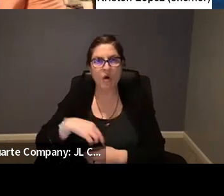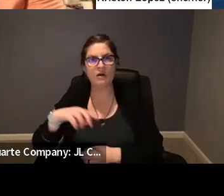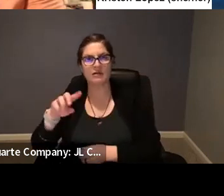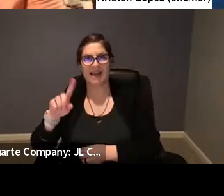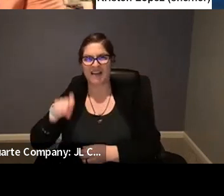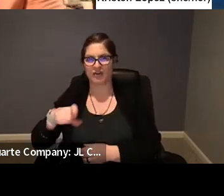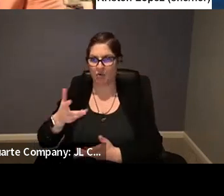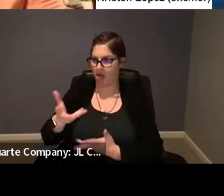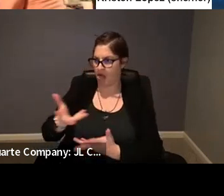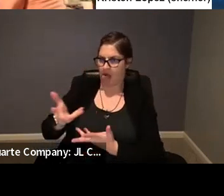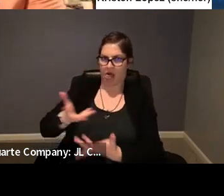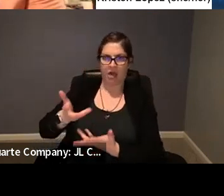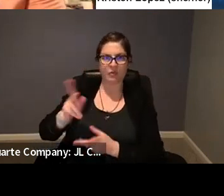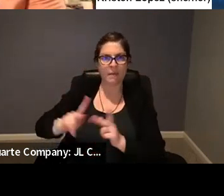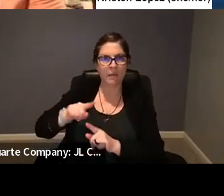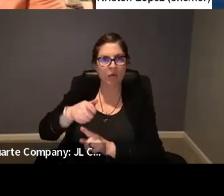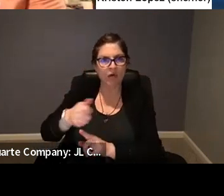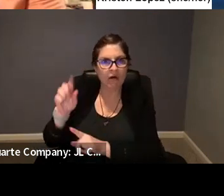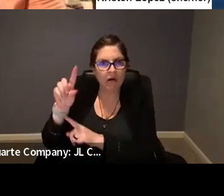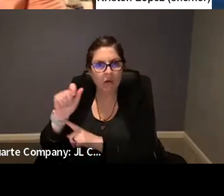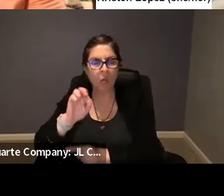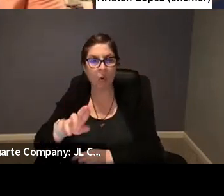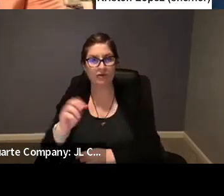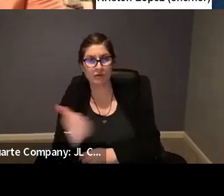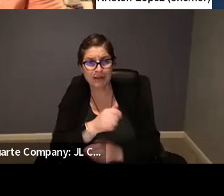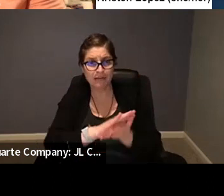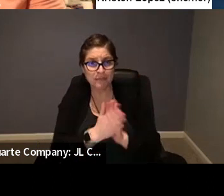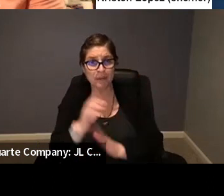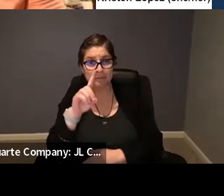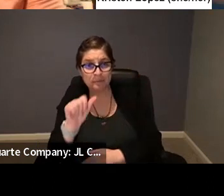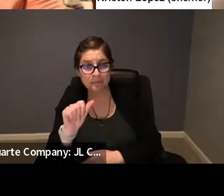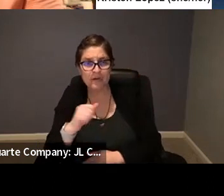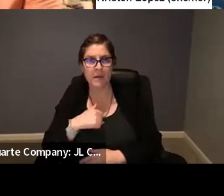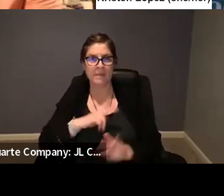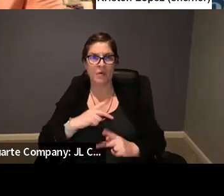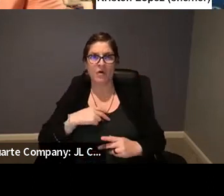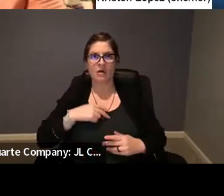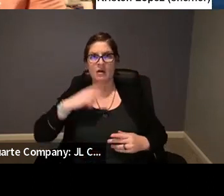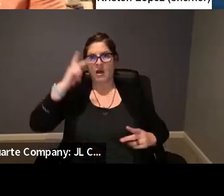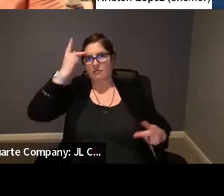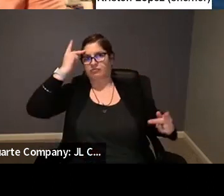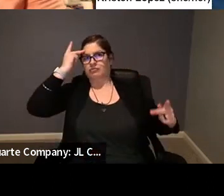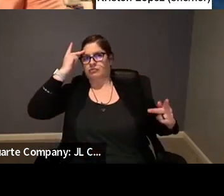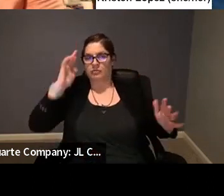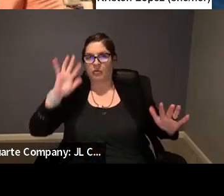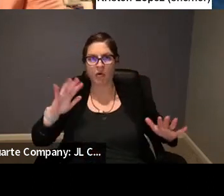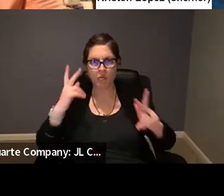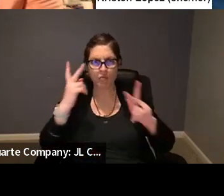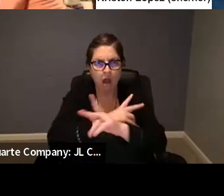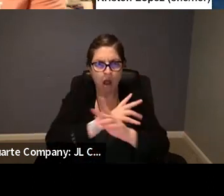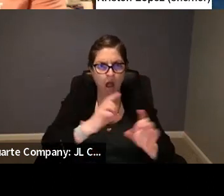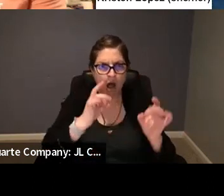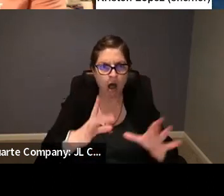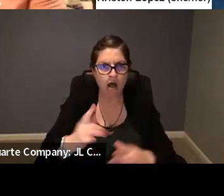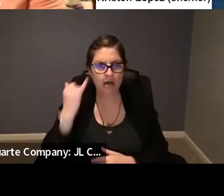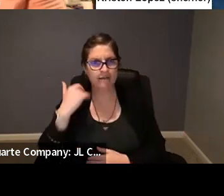with disabled folks, or even, you know, potentially becoming disabled and people thinking that's the worst thing ever, or, you know, I couldn't survive if I was disabled.